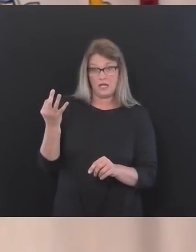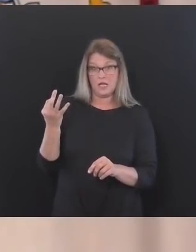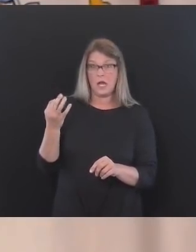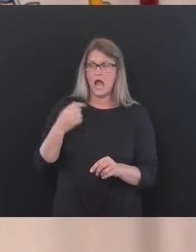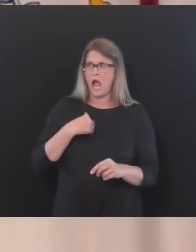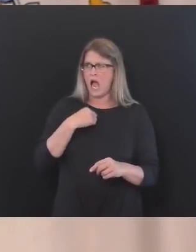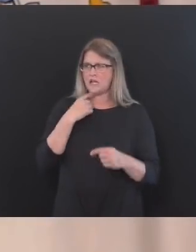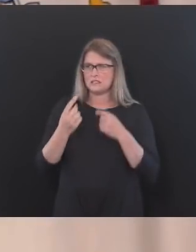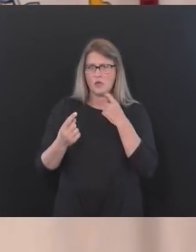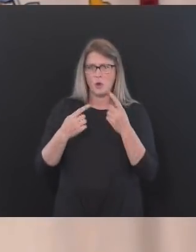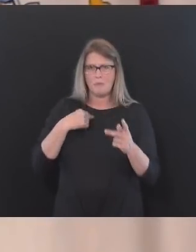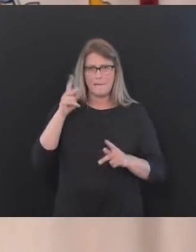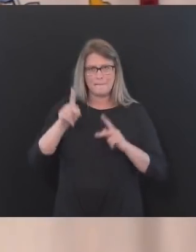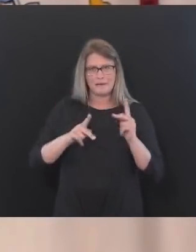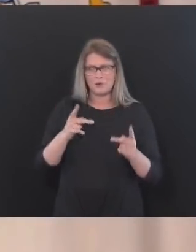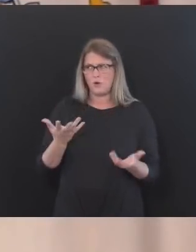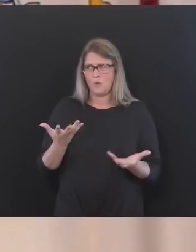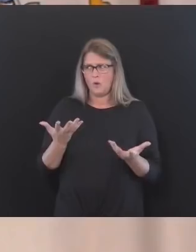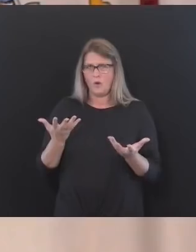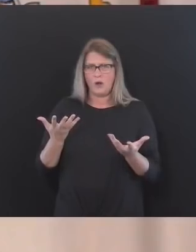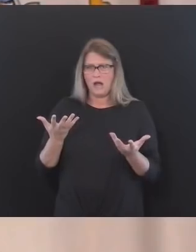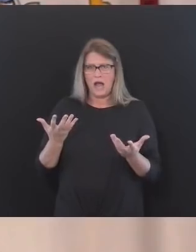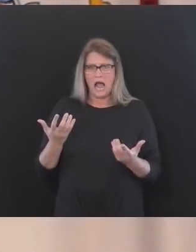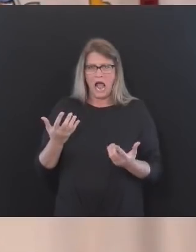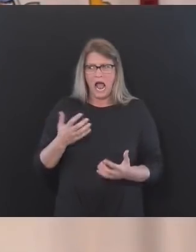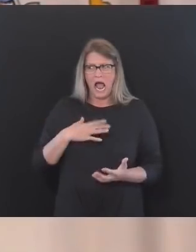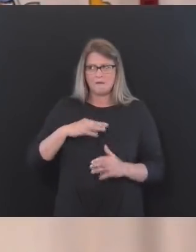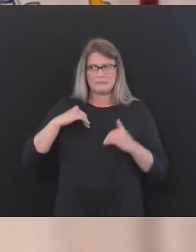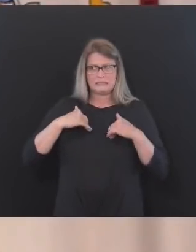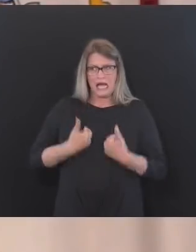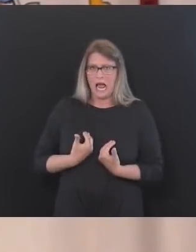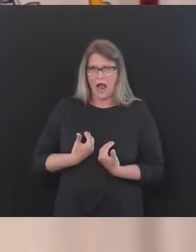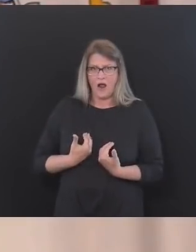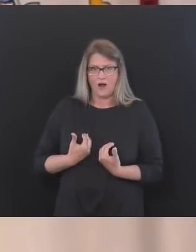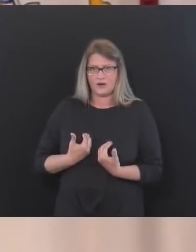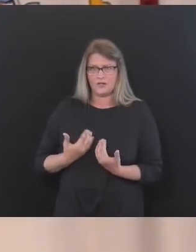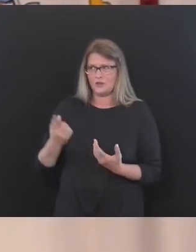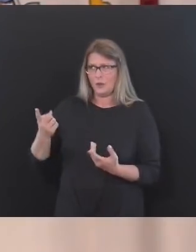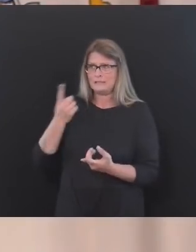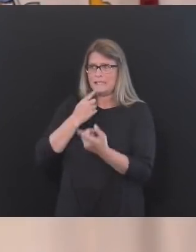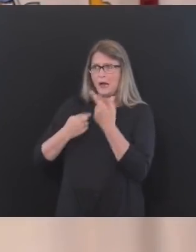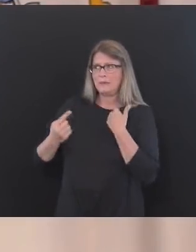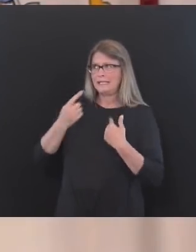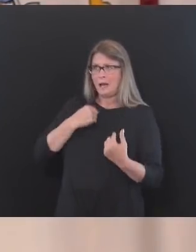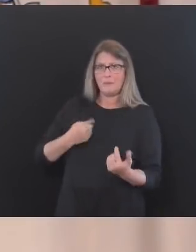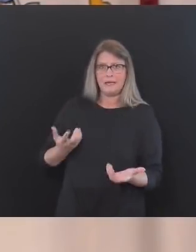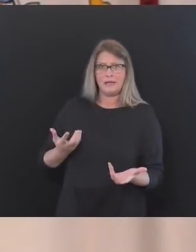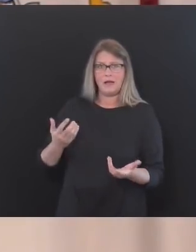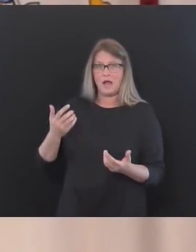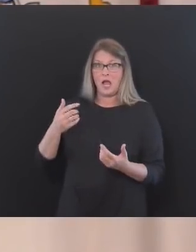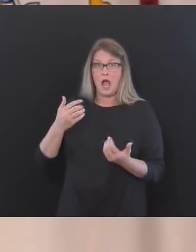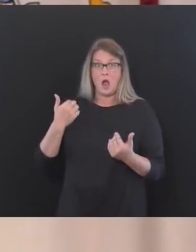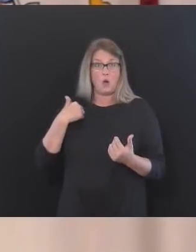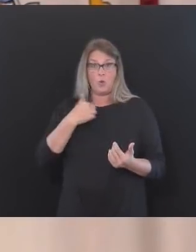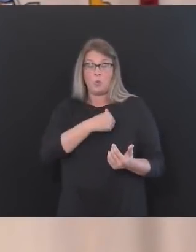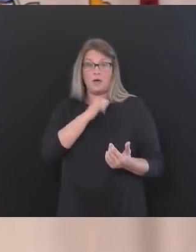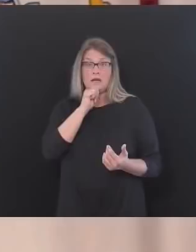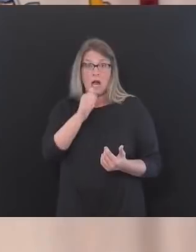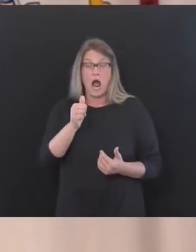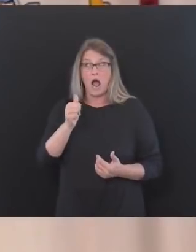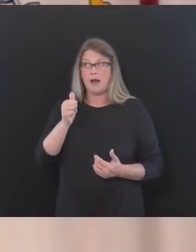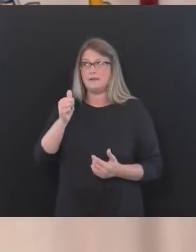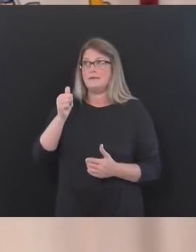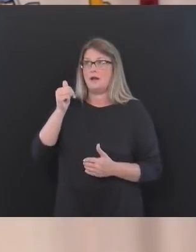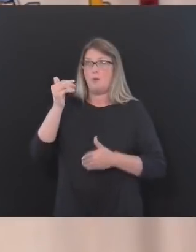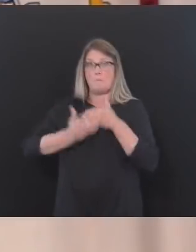tired of hearing about this because I don't know any other way to say it. We were not processing or answering